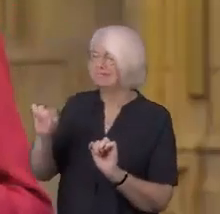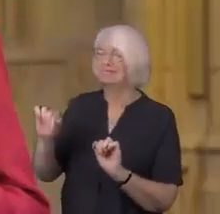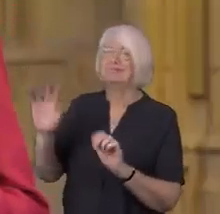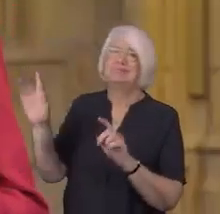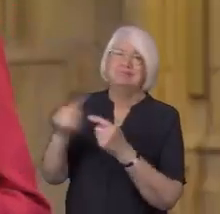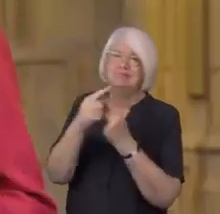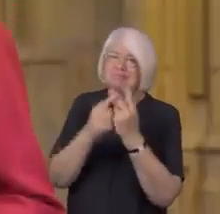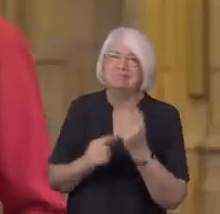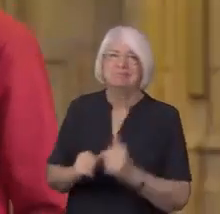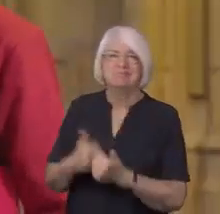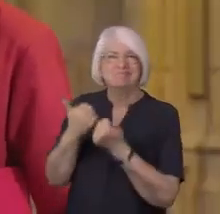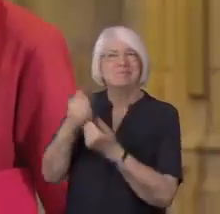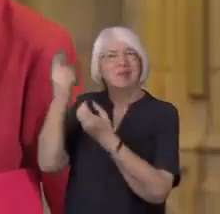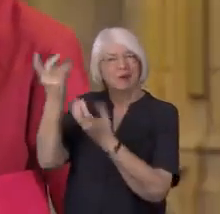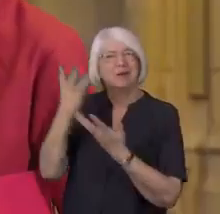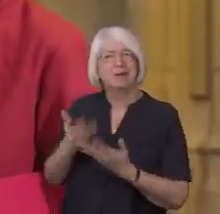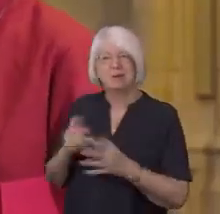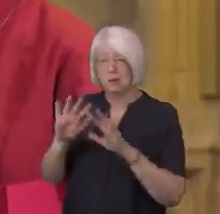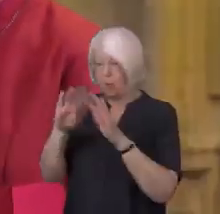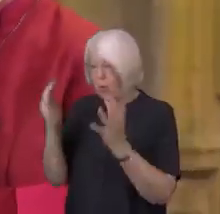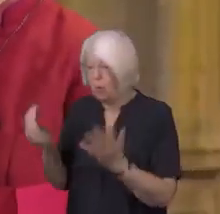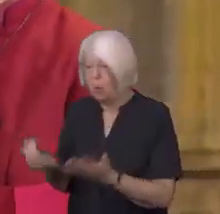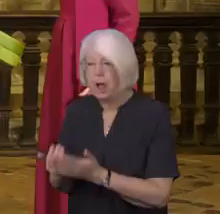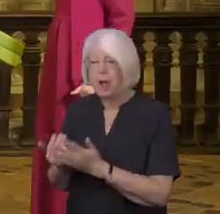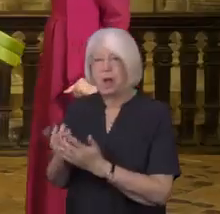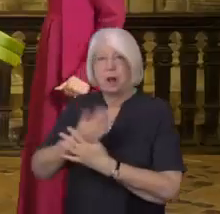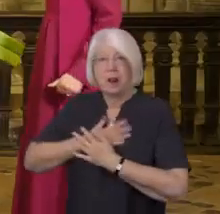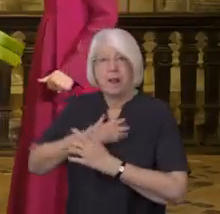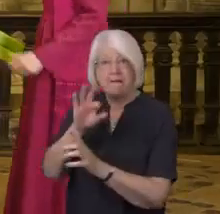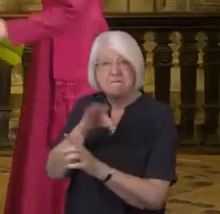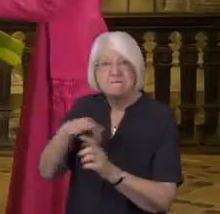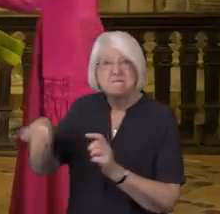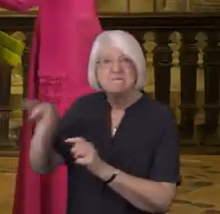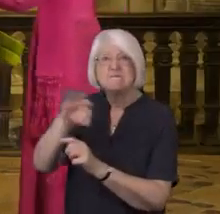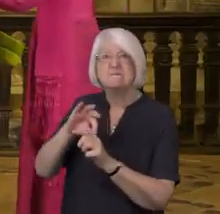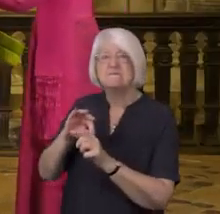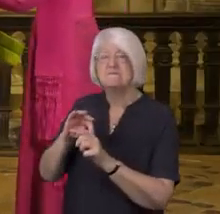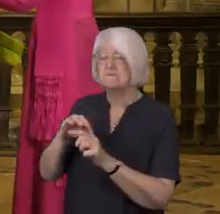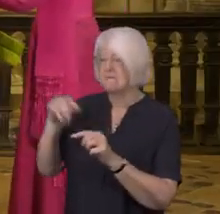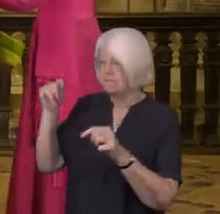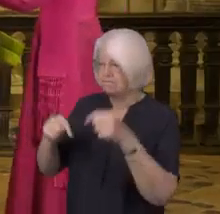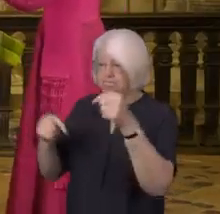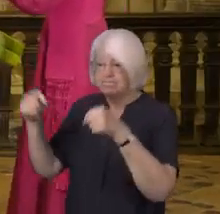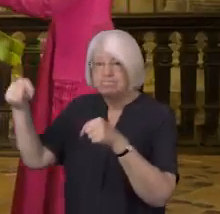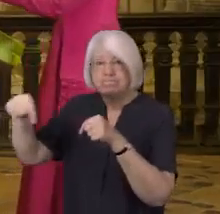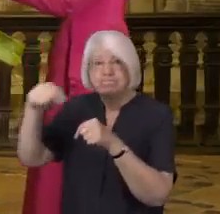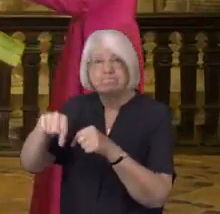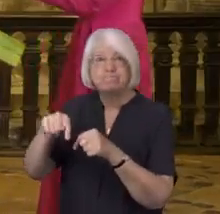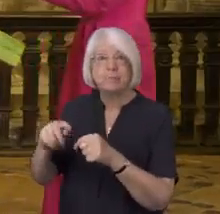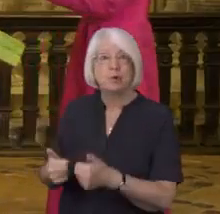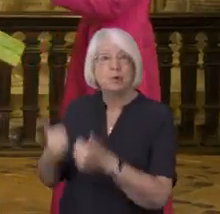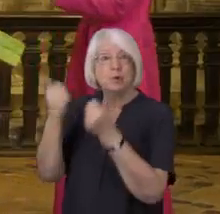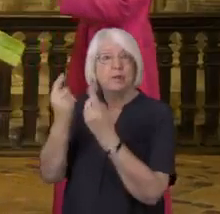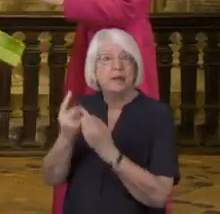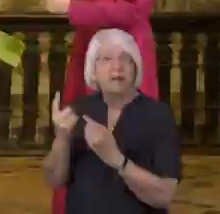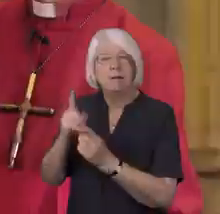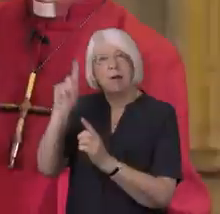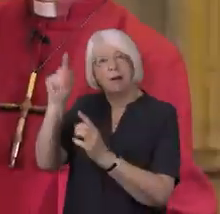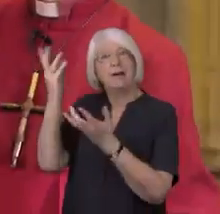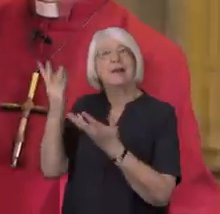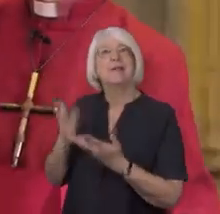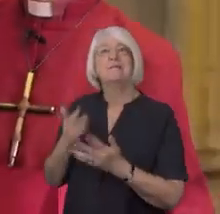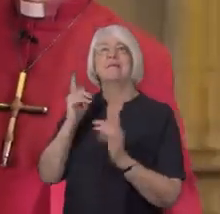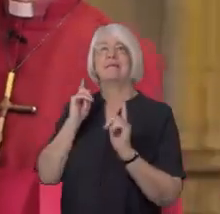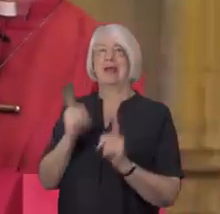God gives us. So we've got the world, God's love for the world, the four seasons, all the good things that God gives